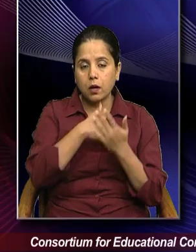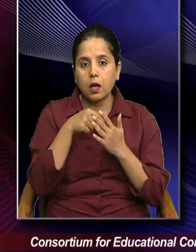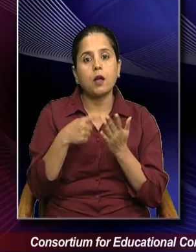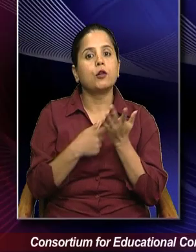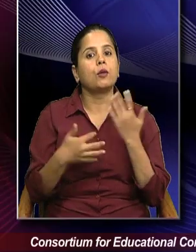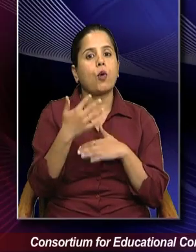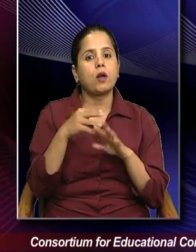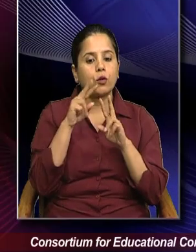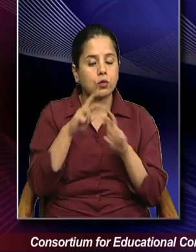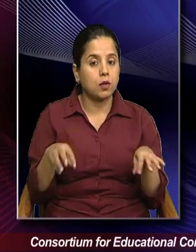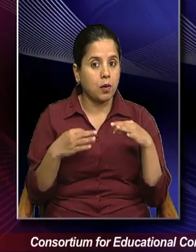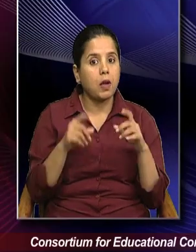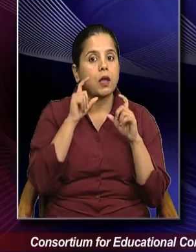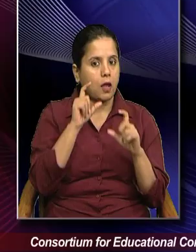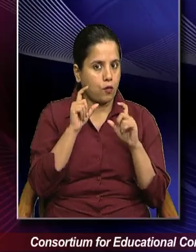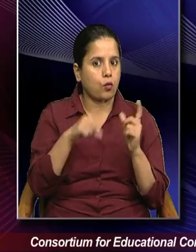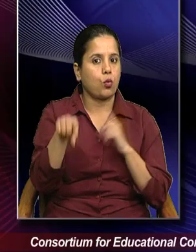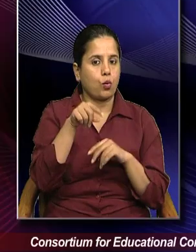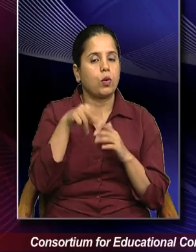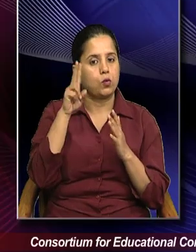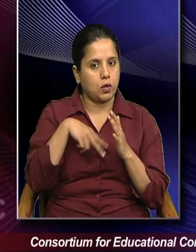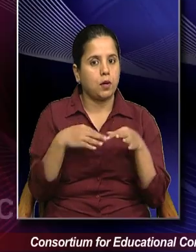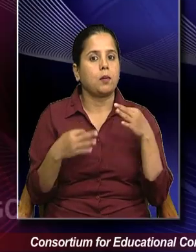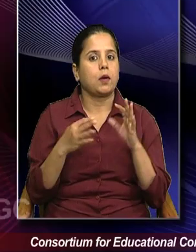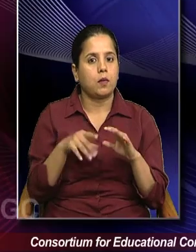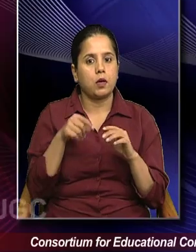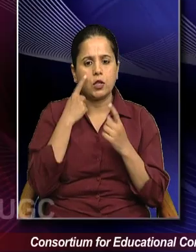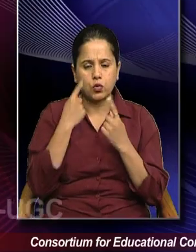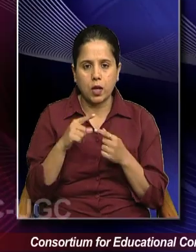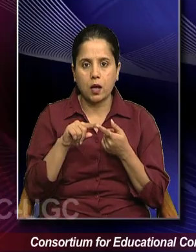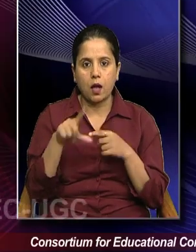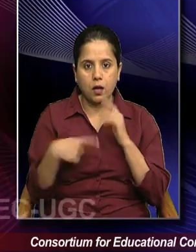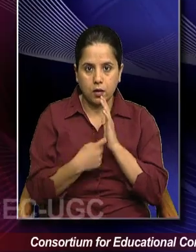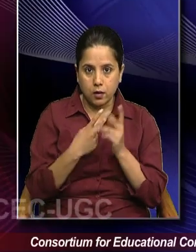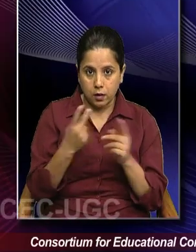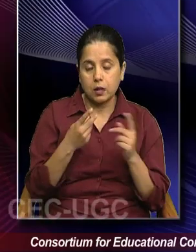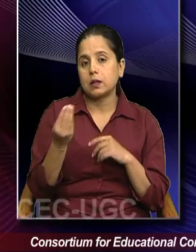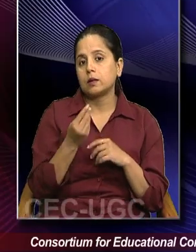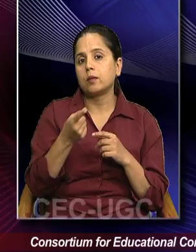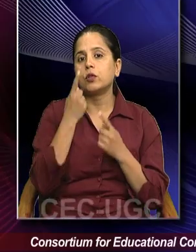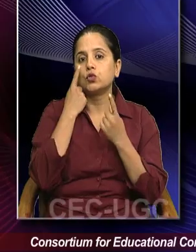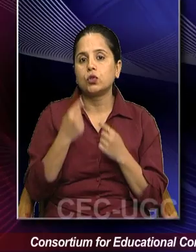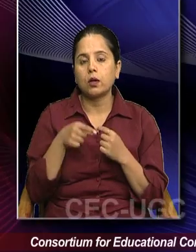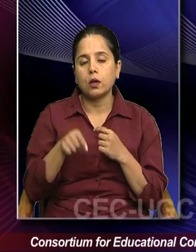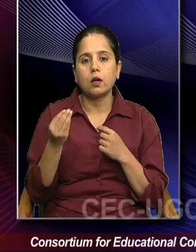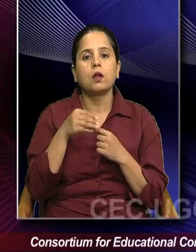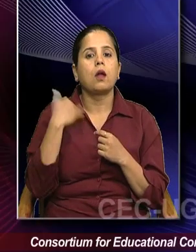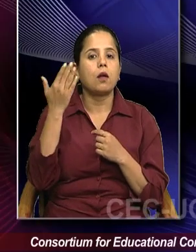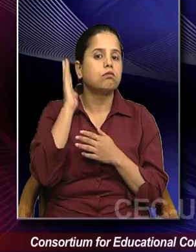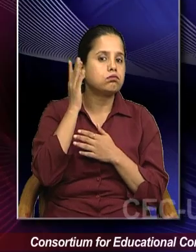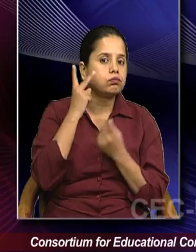paper. Carefully read the paper, check the editor and check the some post hoc